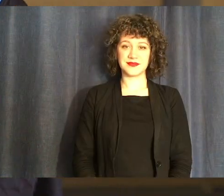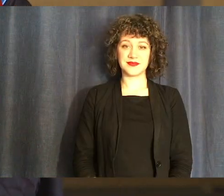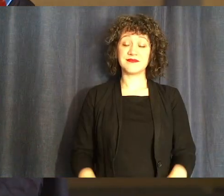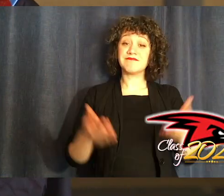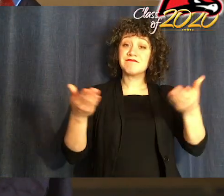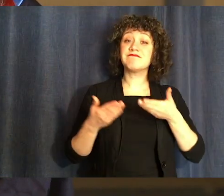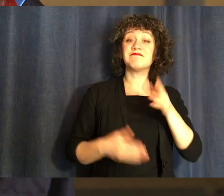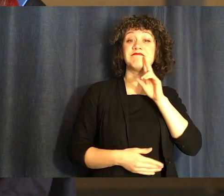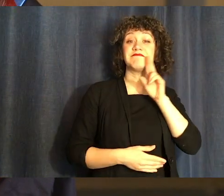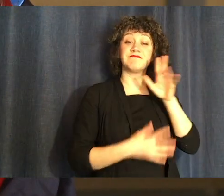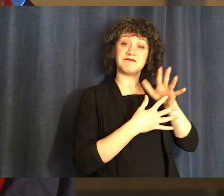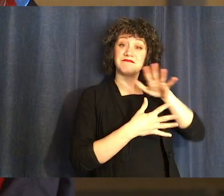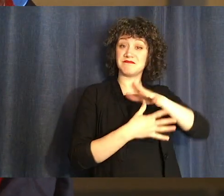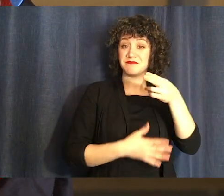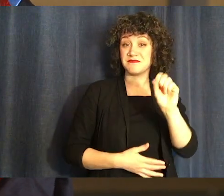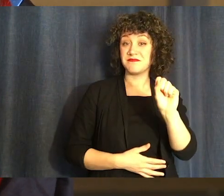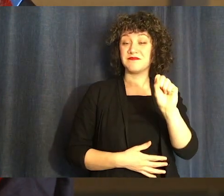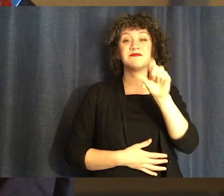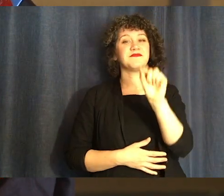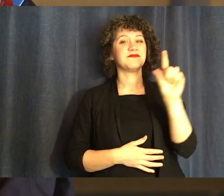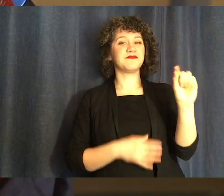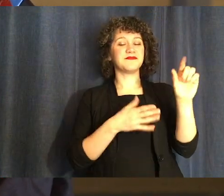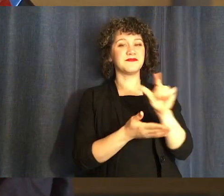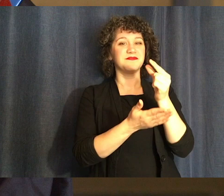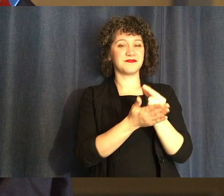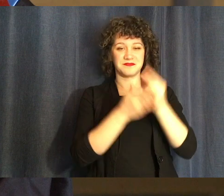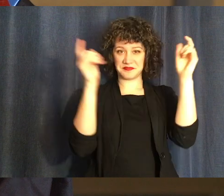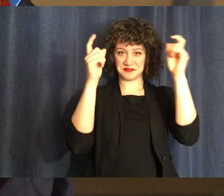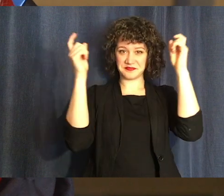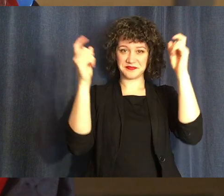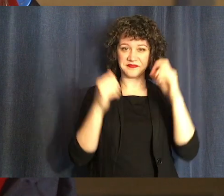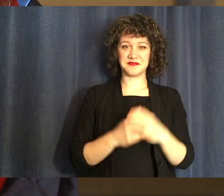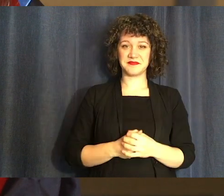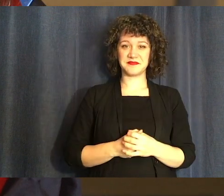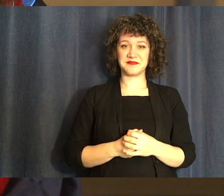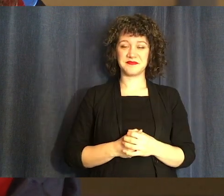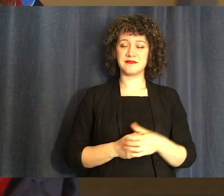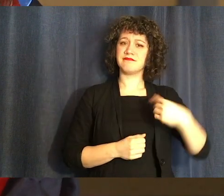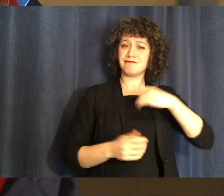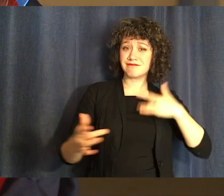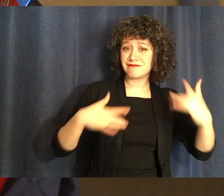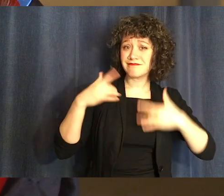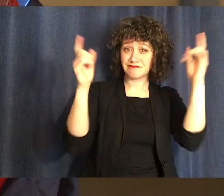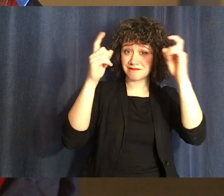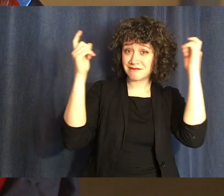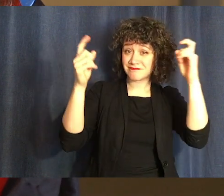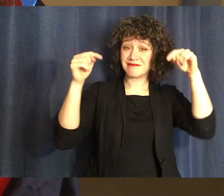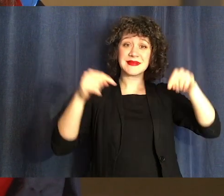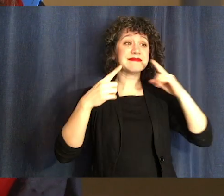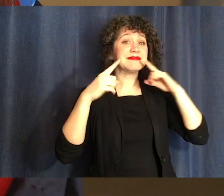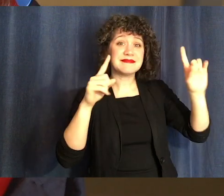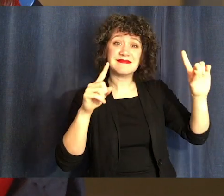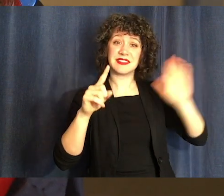Welcome to Houston Junior Senior High's 2020 graduation commencement ceremony. We are excited to celebrate the success of